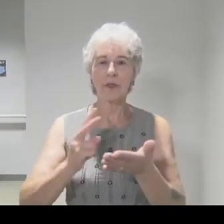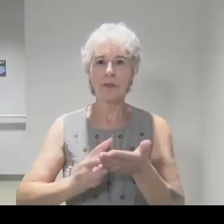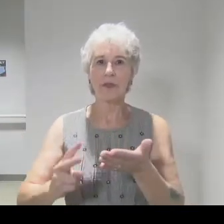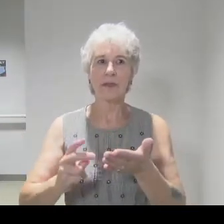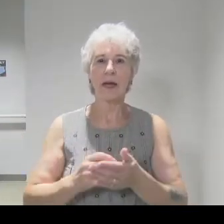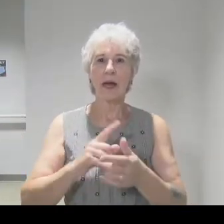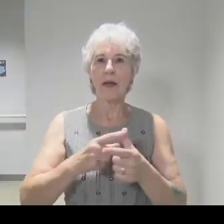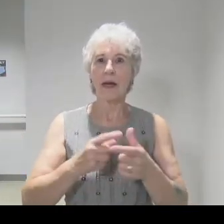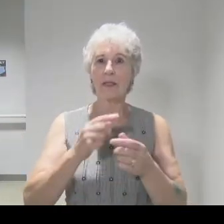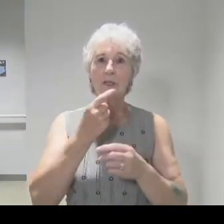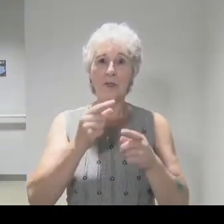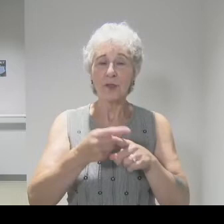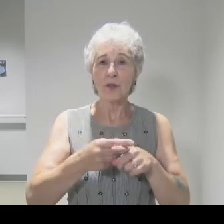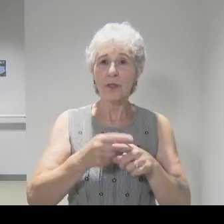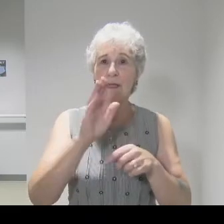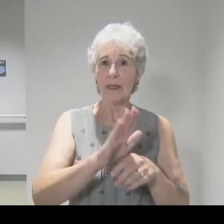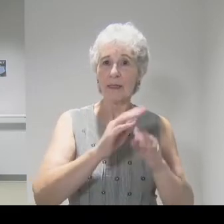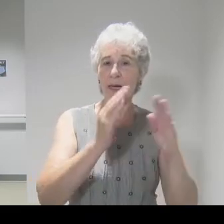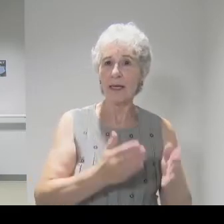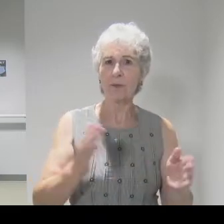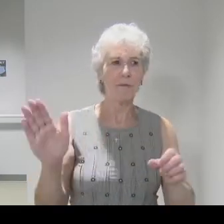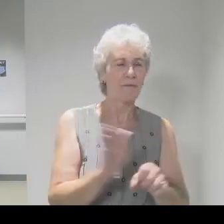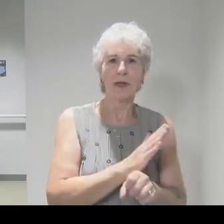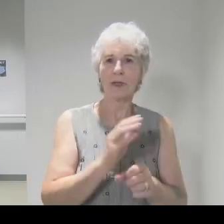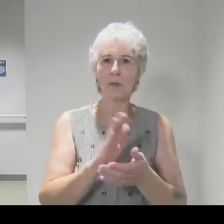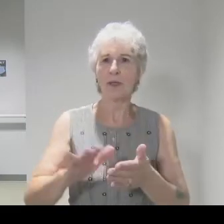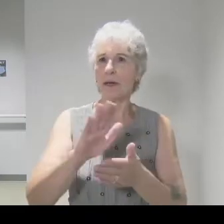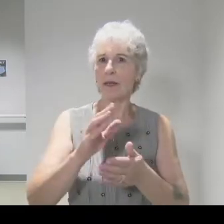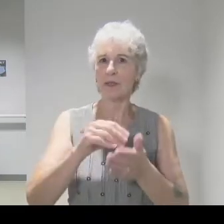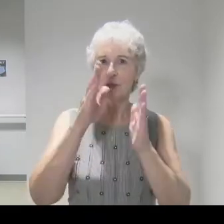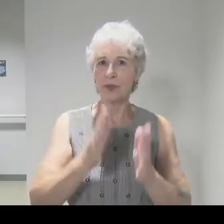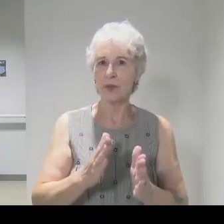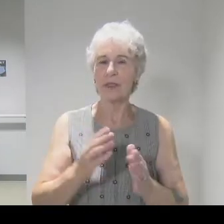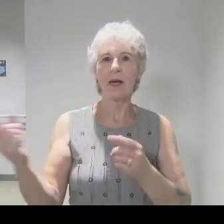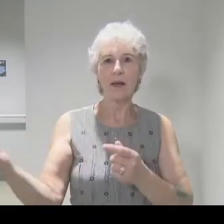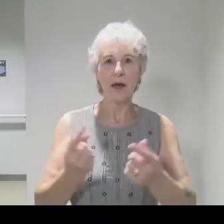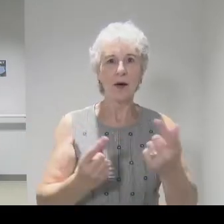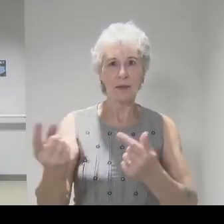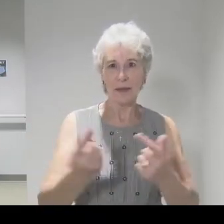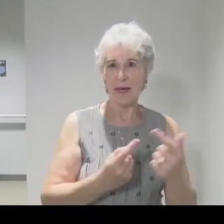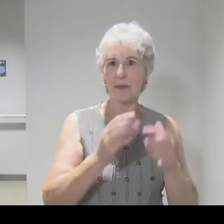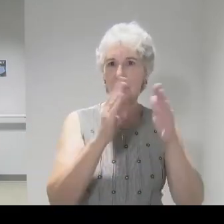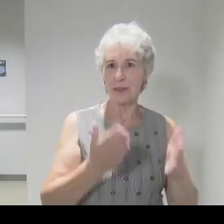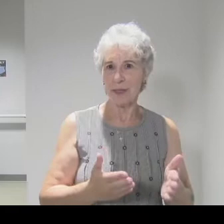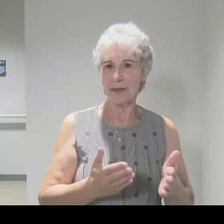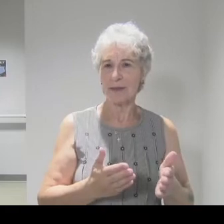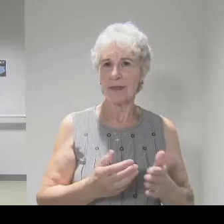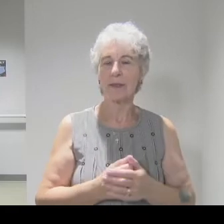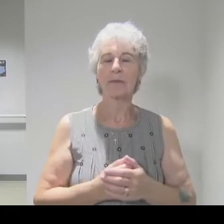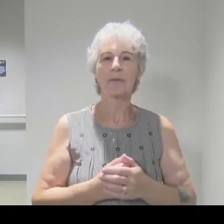house was filled with seminary students who weren't getting anything out of the seminary classes, but were getting more out of this home Bible study